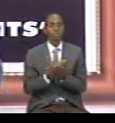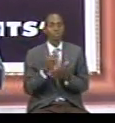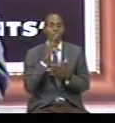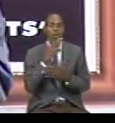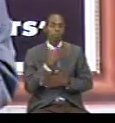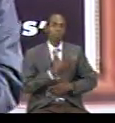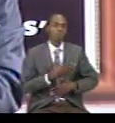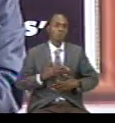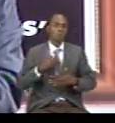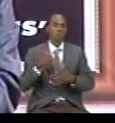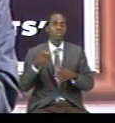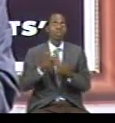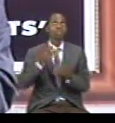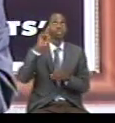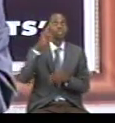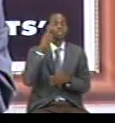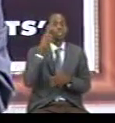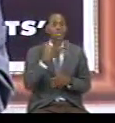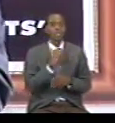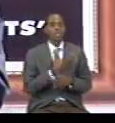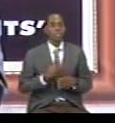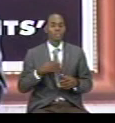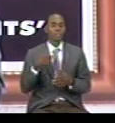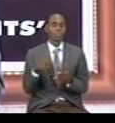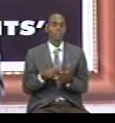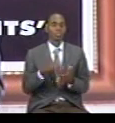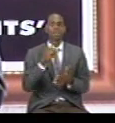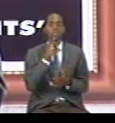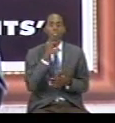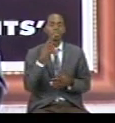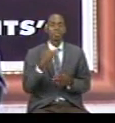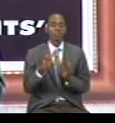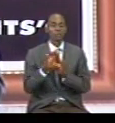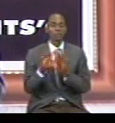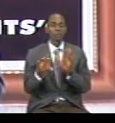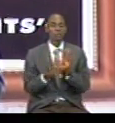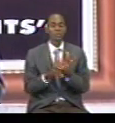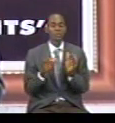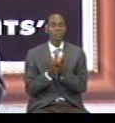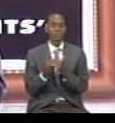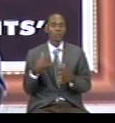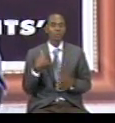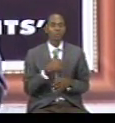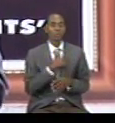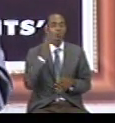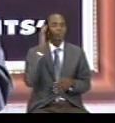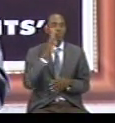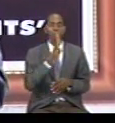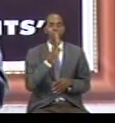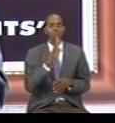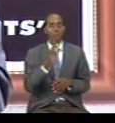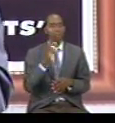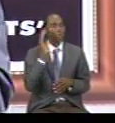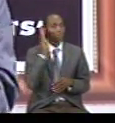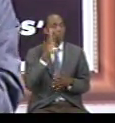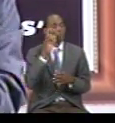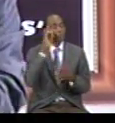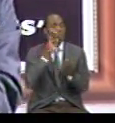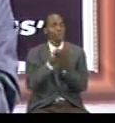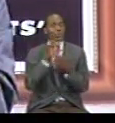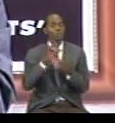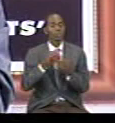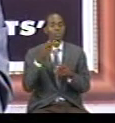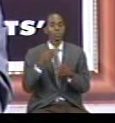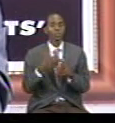sight. And this is his commandment, that we should believe on the name of his Son Jesus Christ and